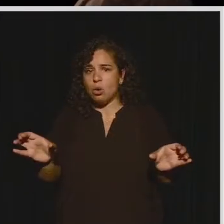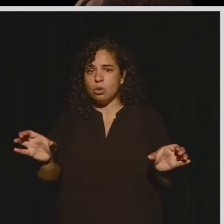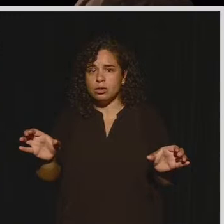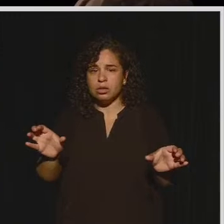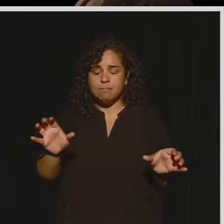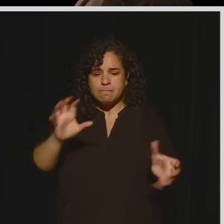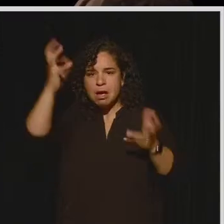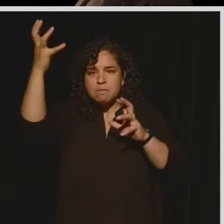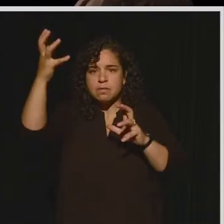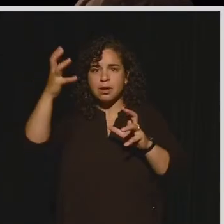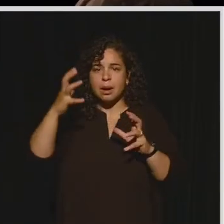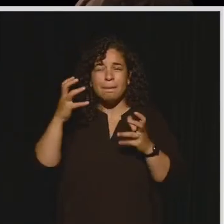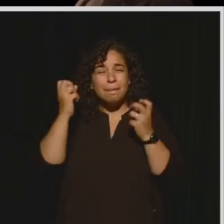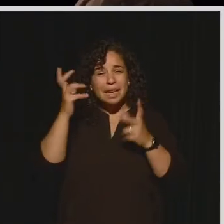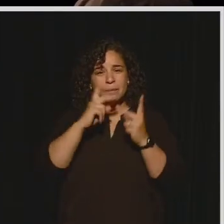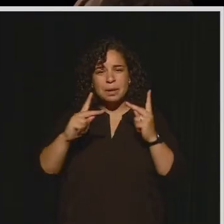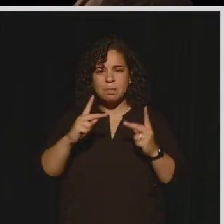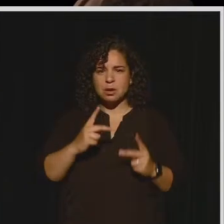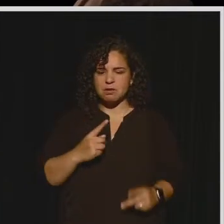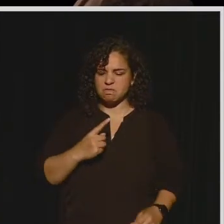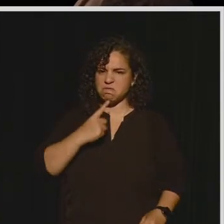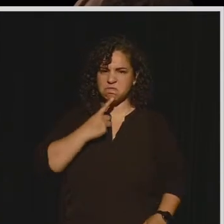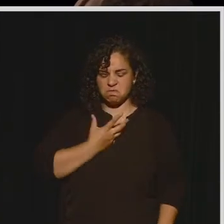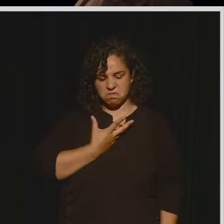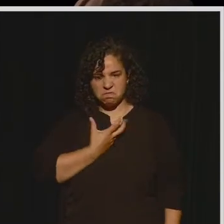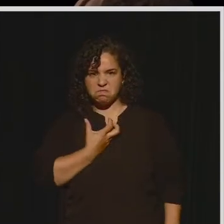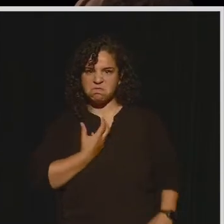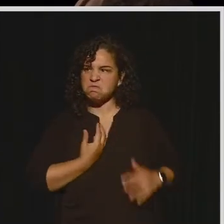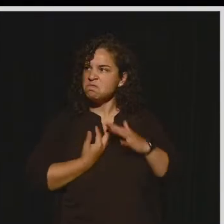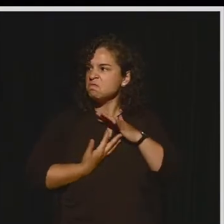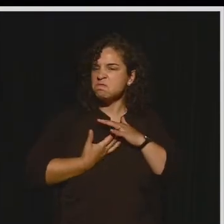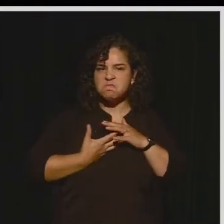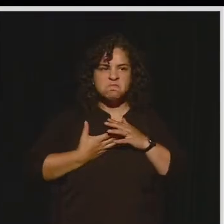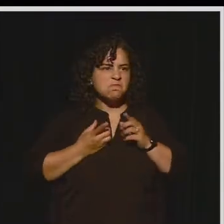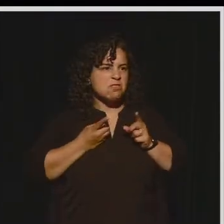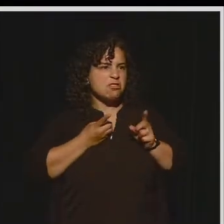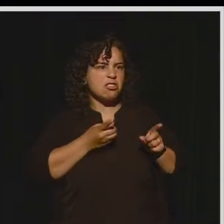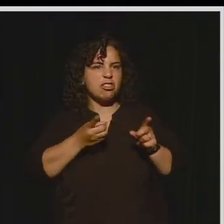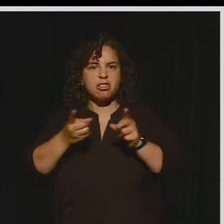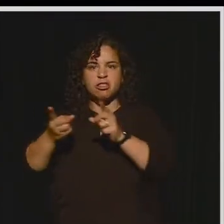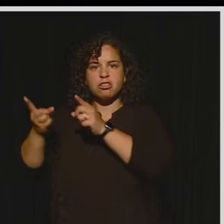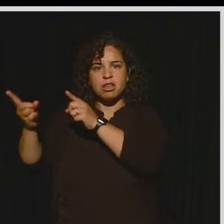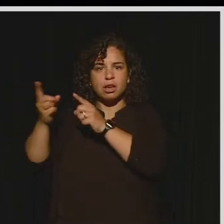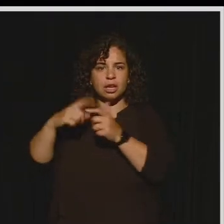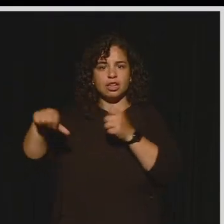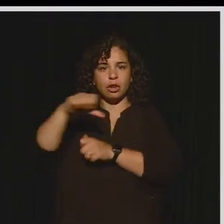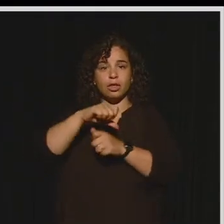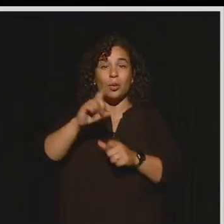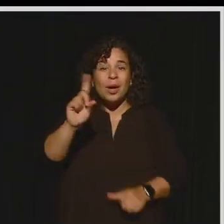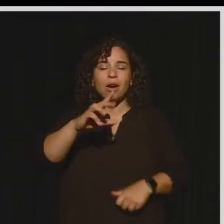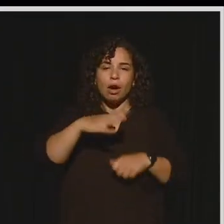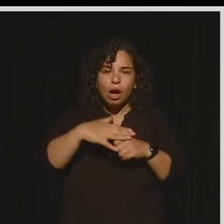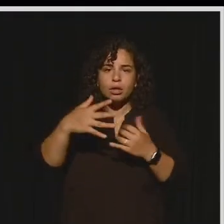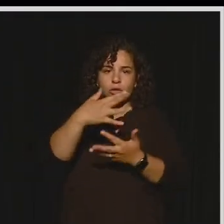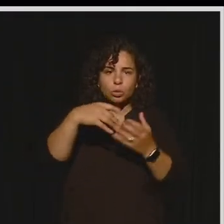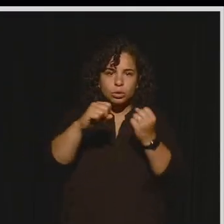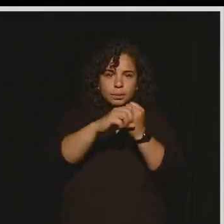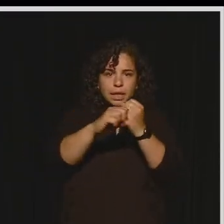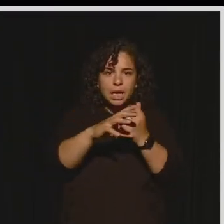many bitter, angry, vicious things that were being said in person. On social media, it was just like